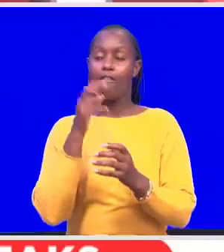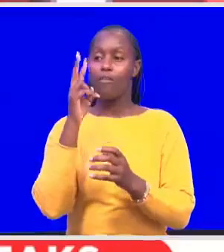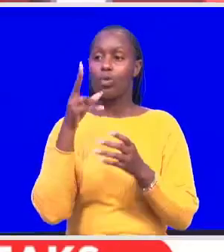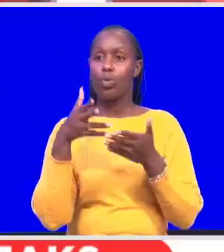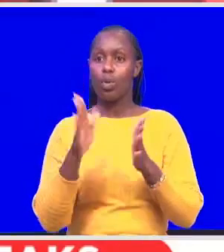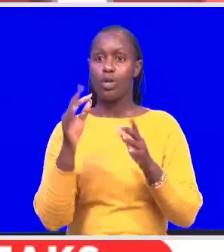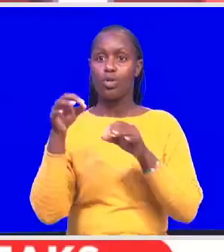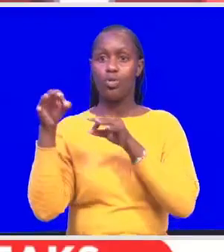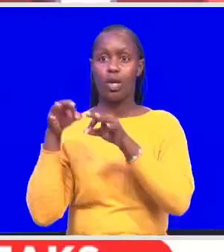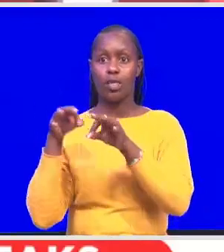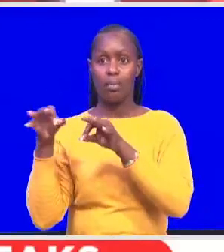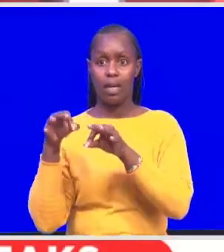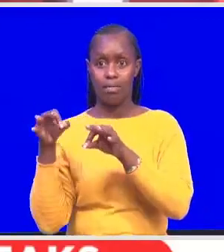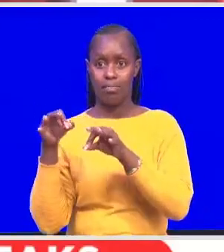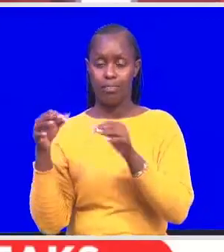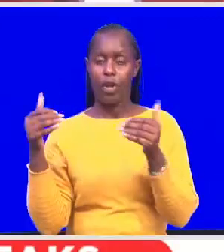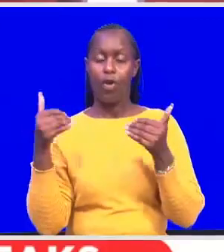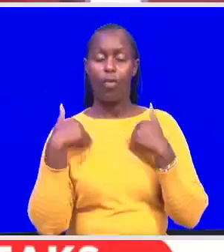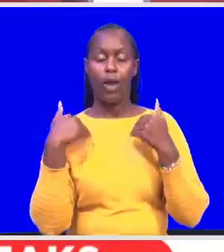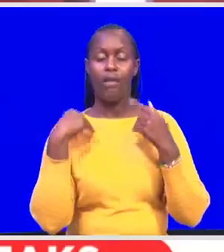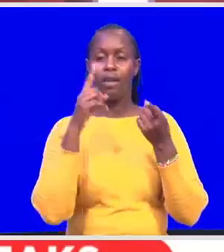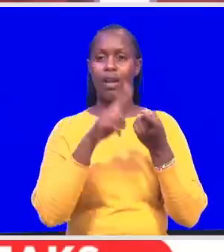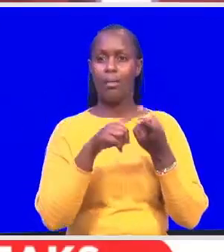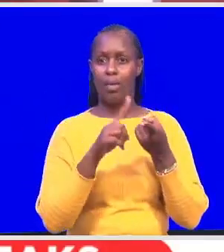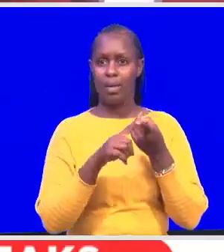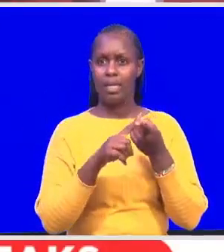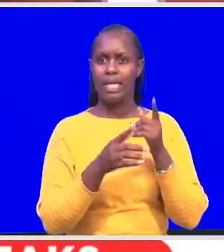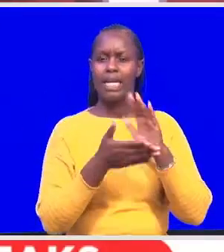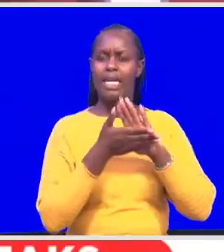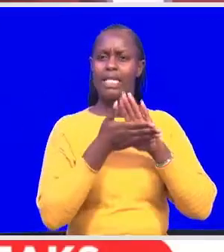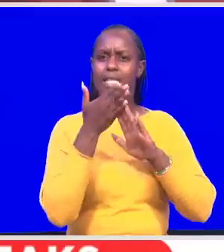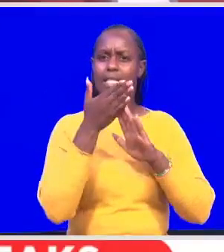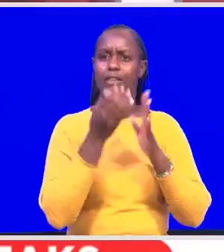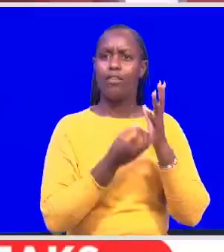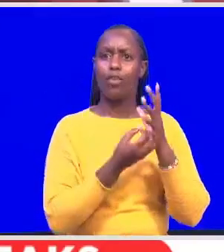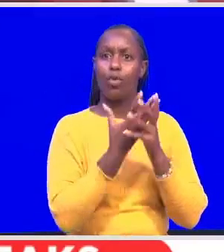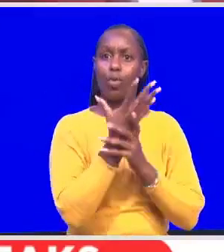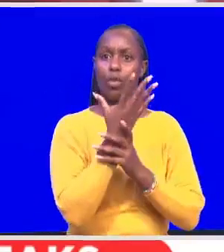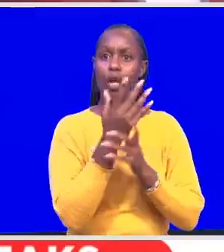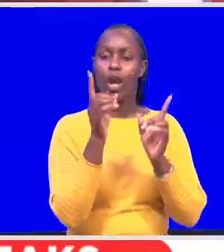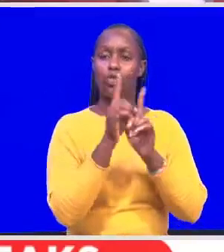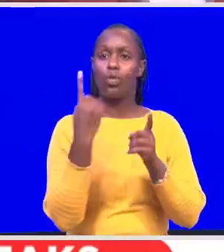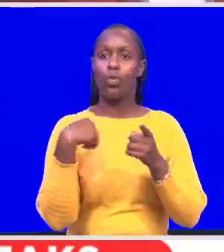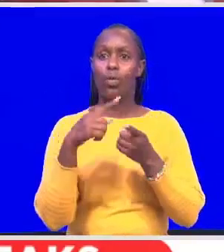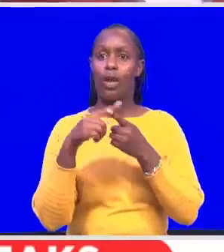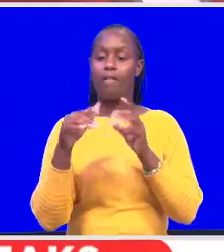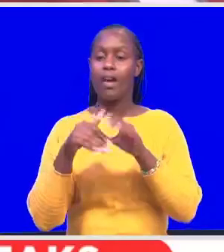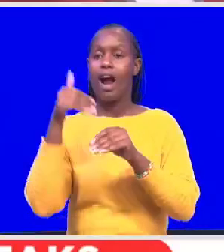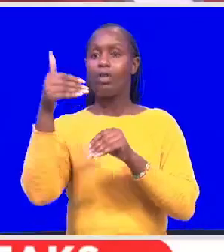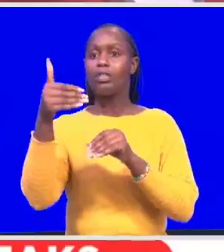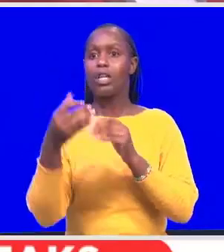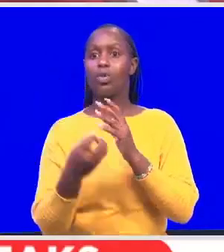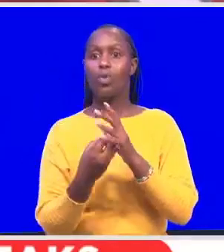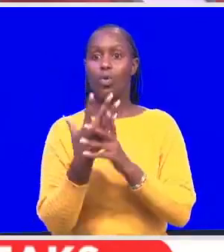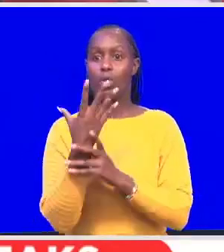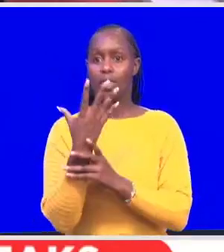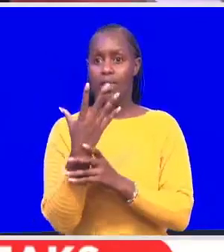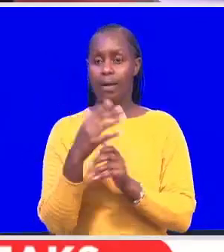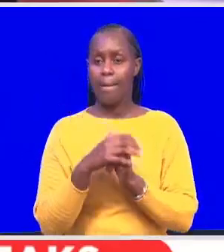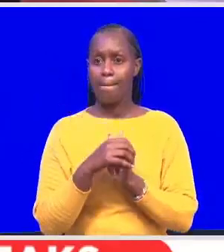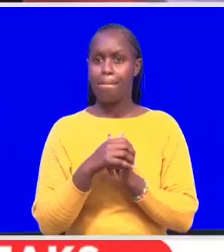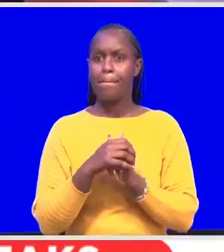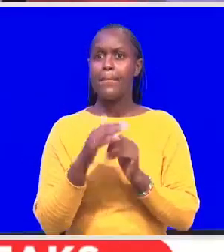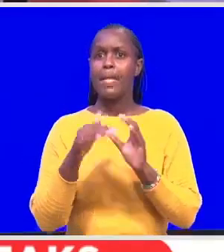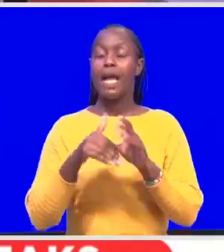Right. There is what we call intensive growth, and there is what we call extensive growth. Extensive growth